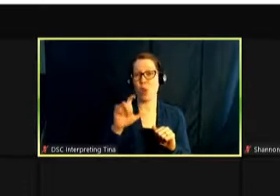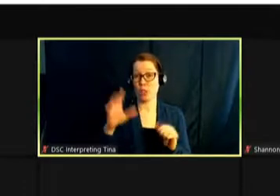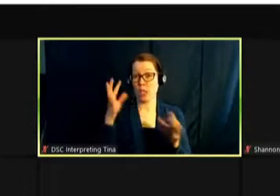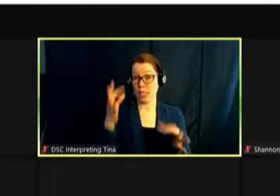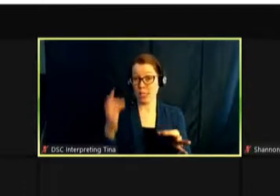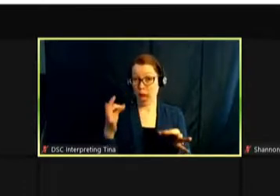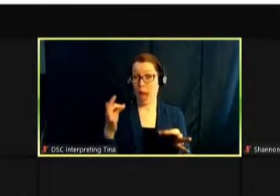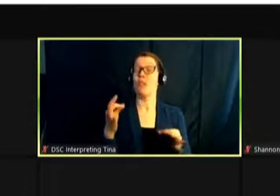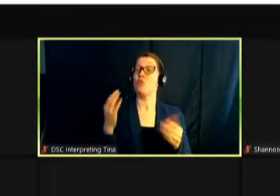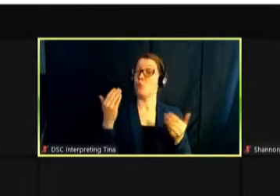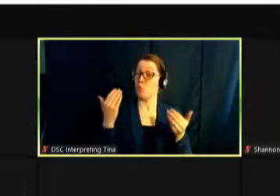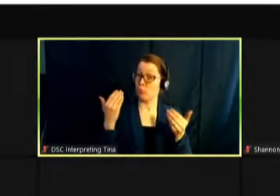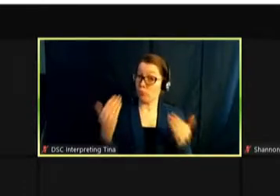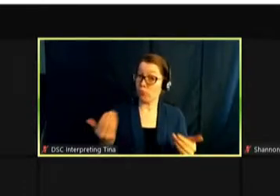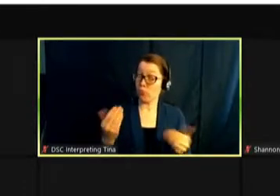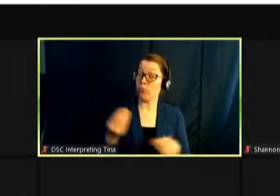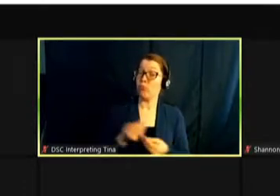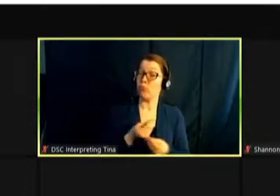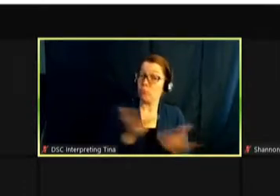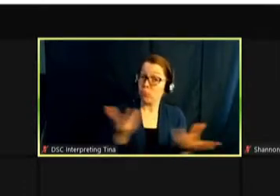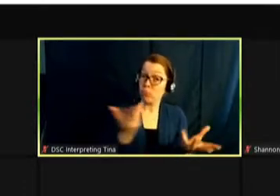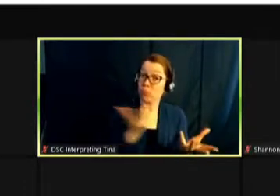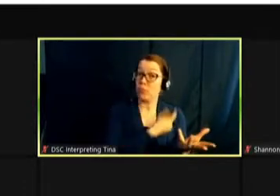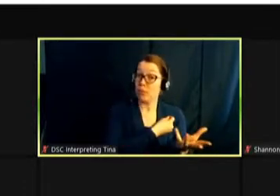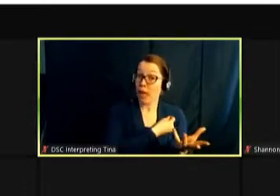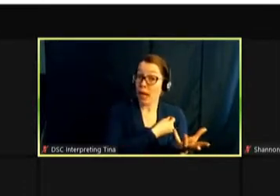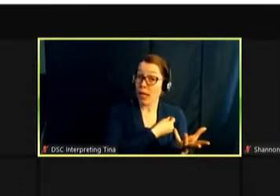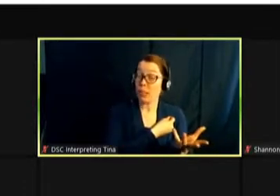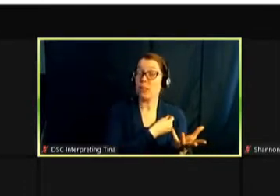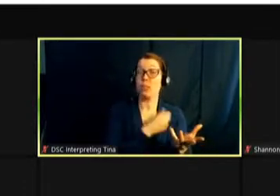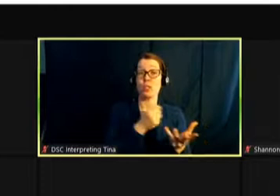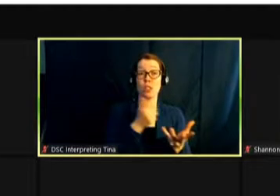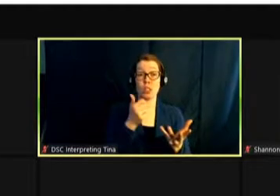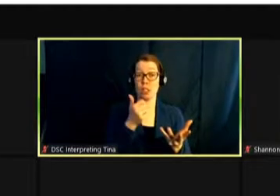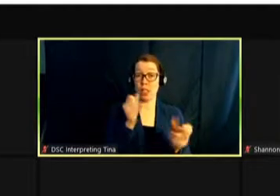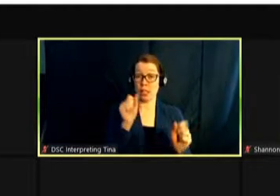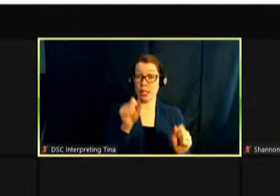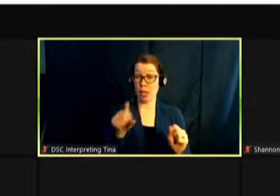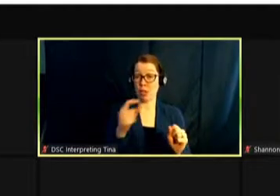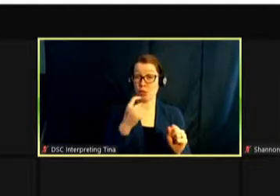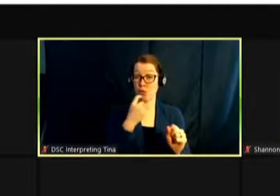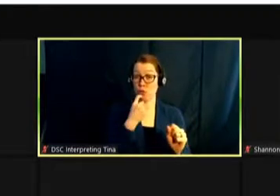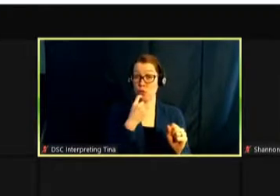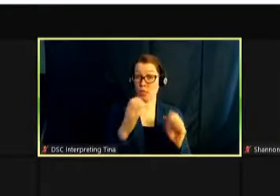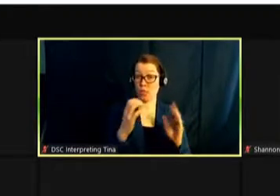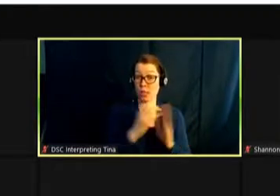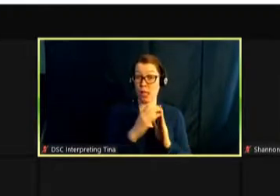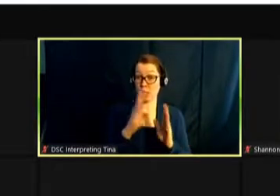shots. Is there any way that you would get sanctioned by the state?